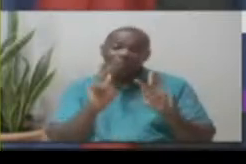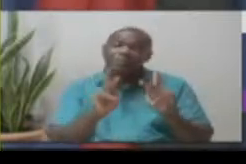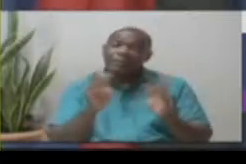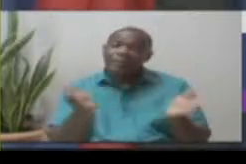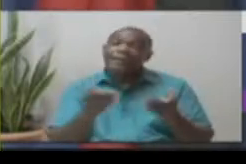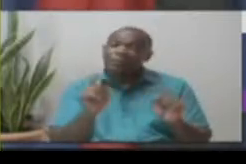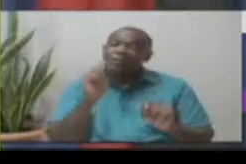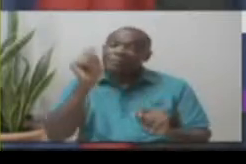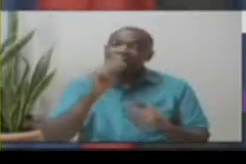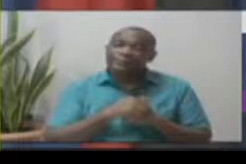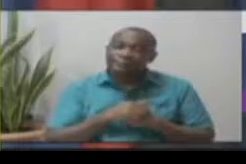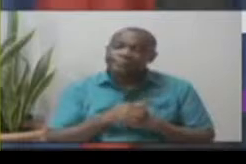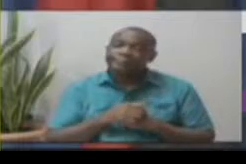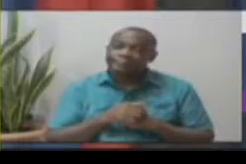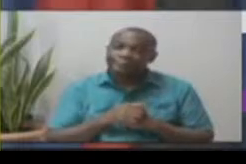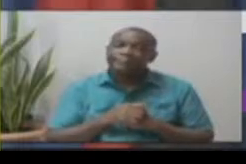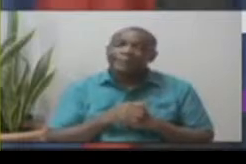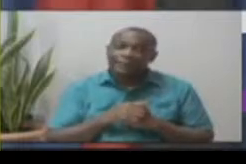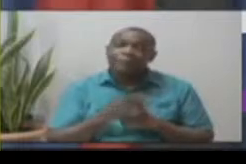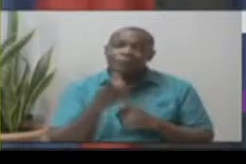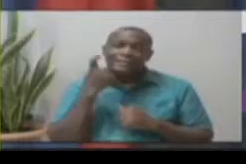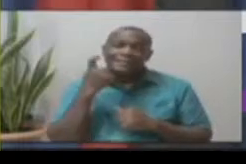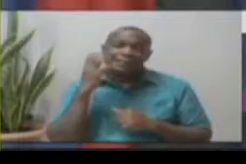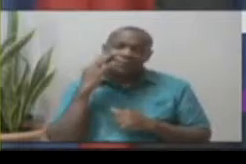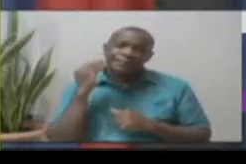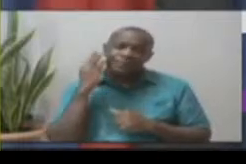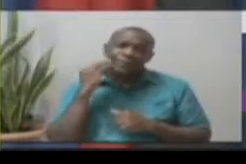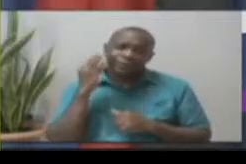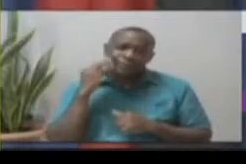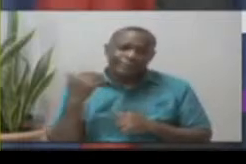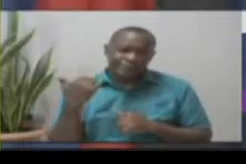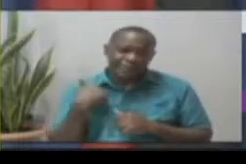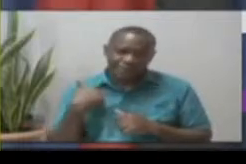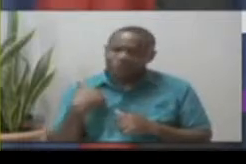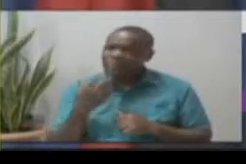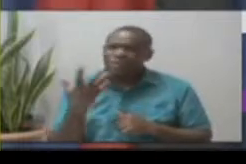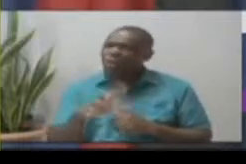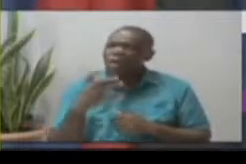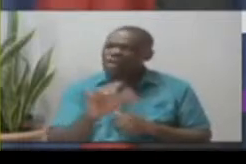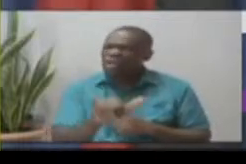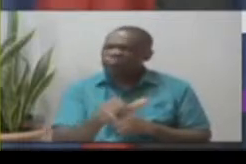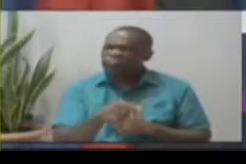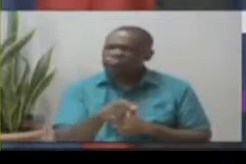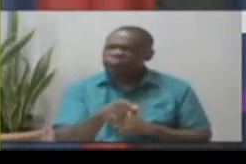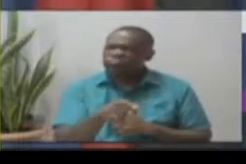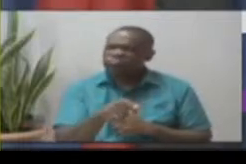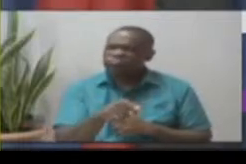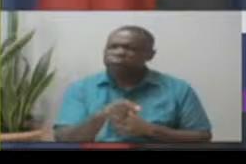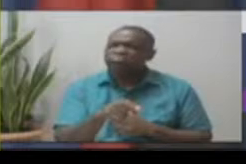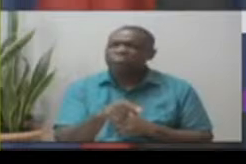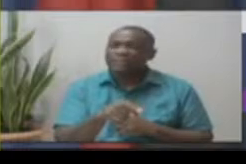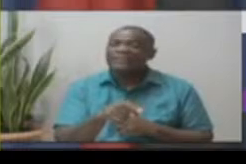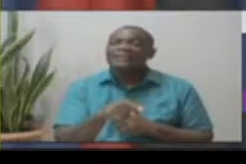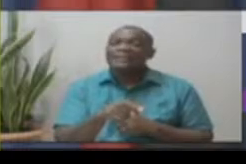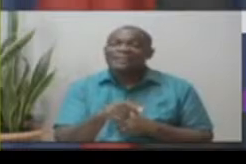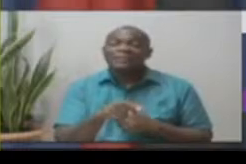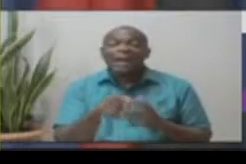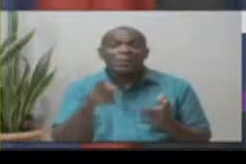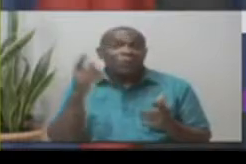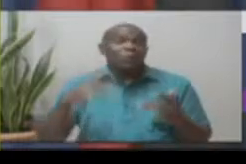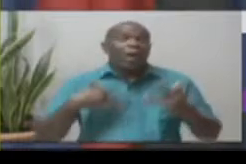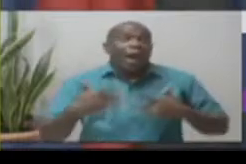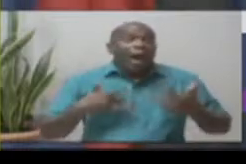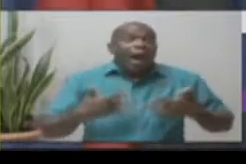from the experiences we've had, we want to avoid the effects of the euphoria. Take it